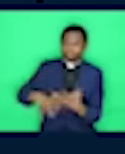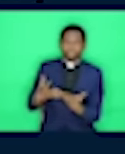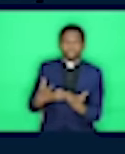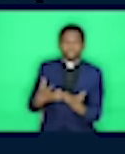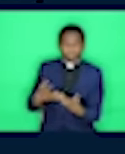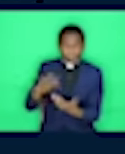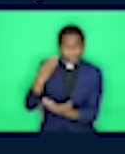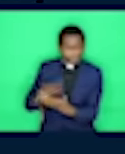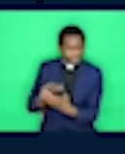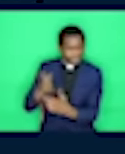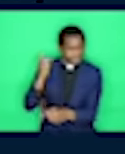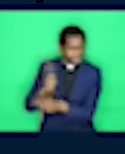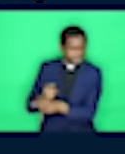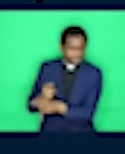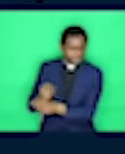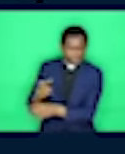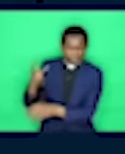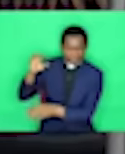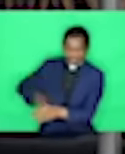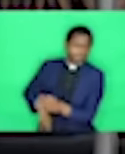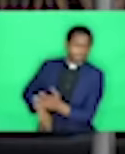is a byproduct.